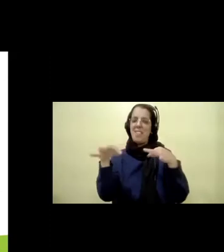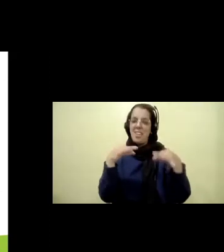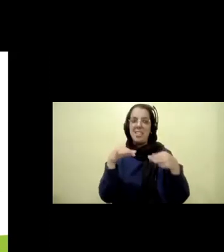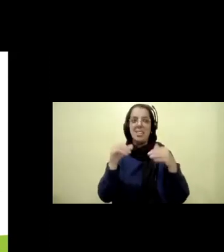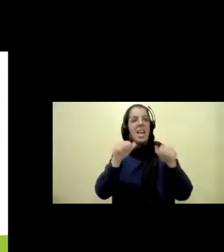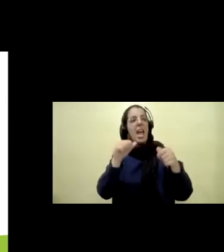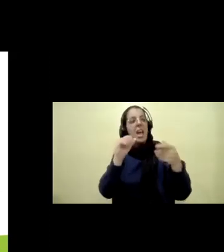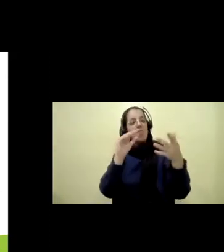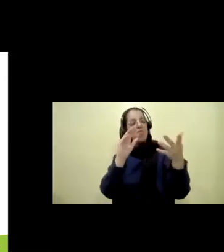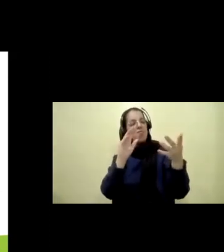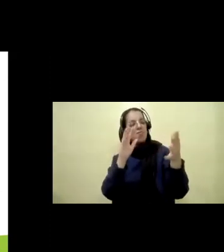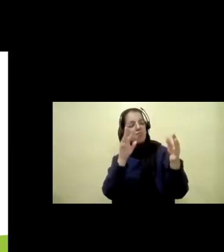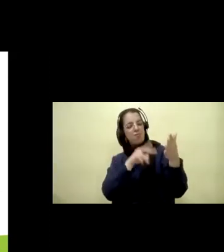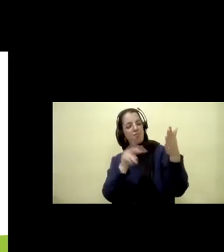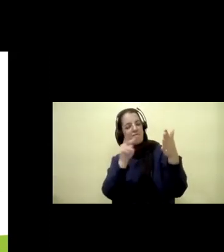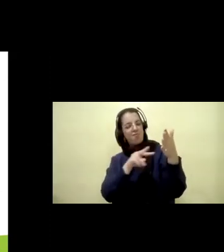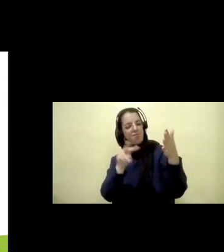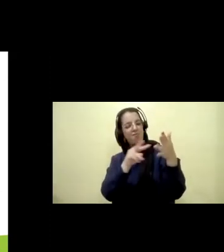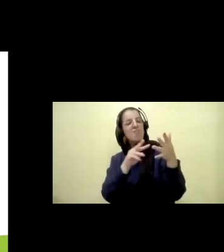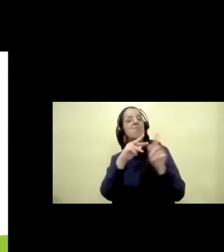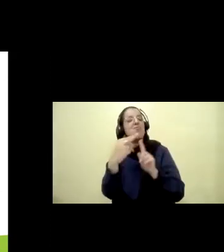interpretation, understanding that